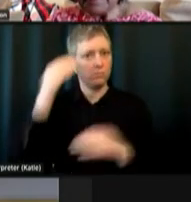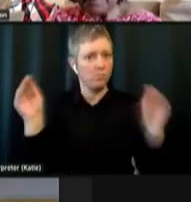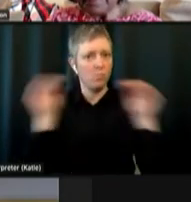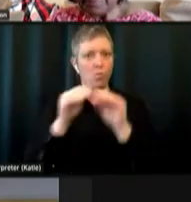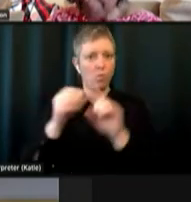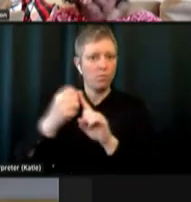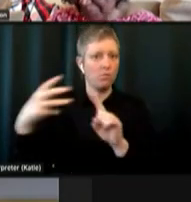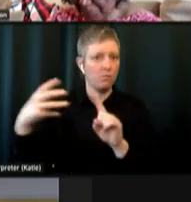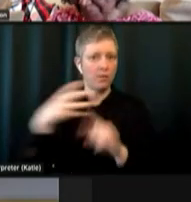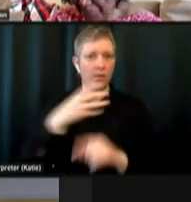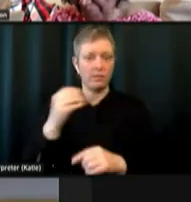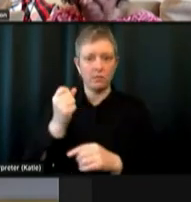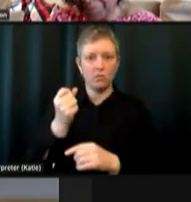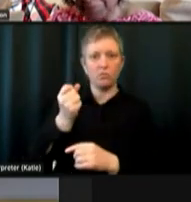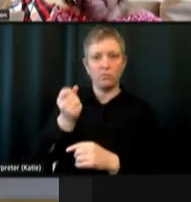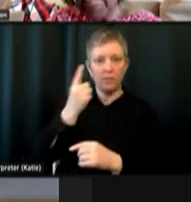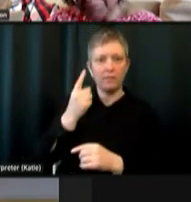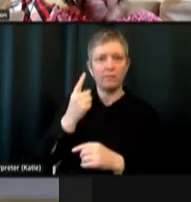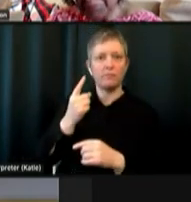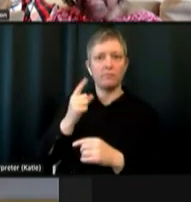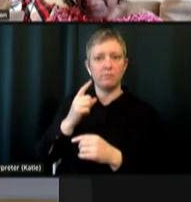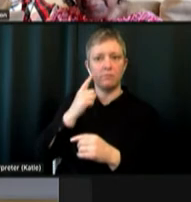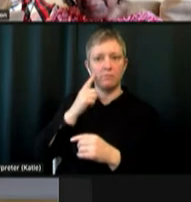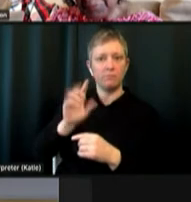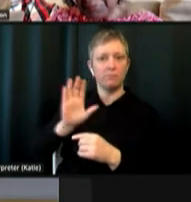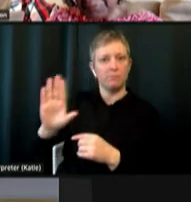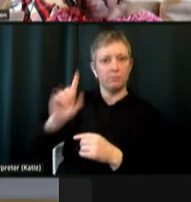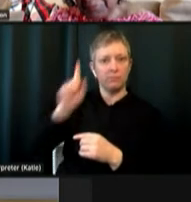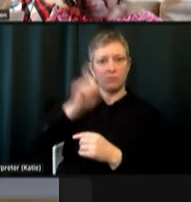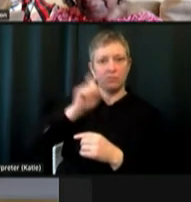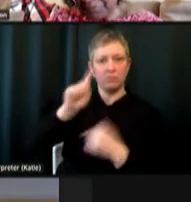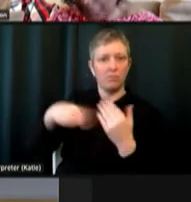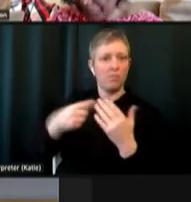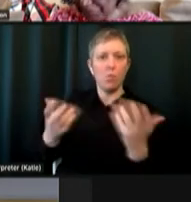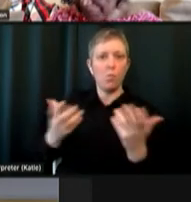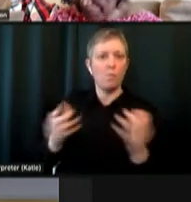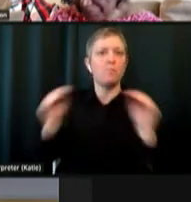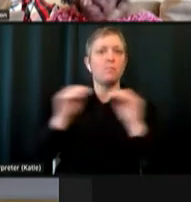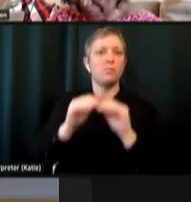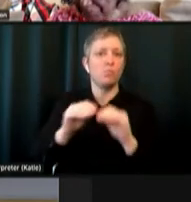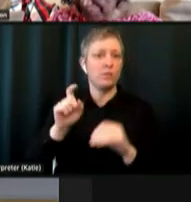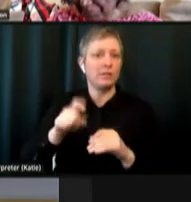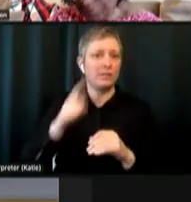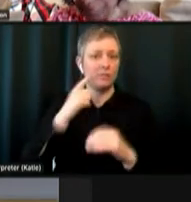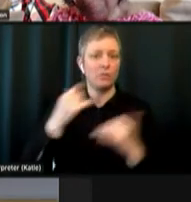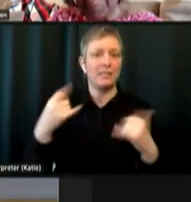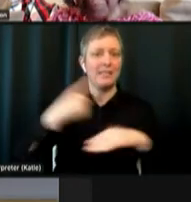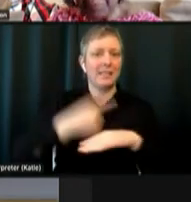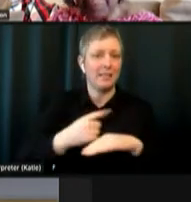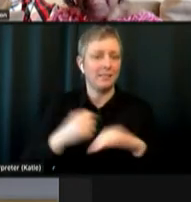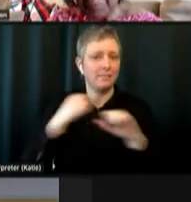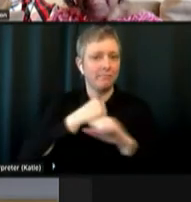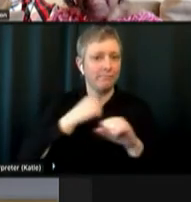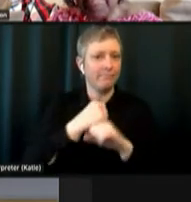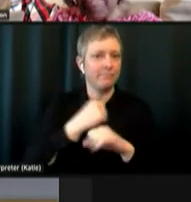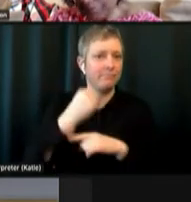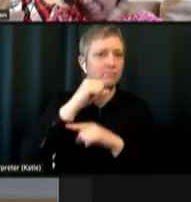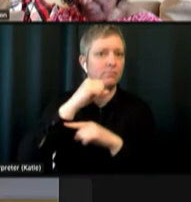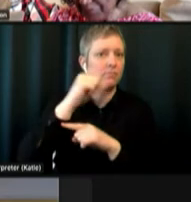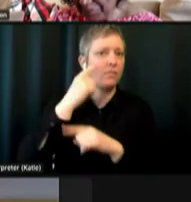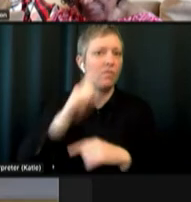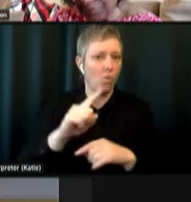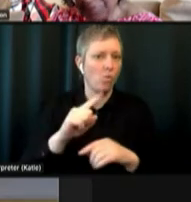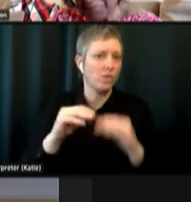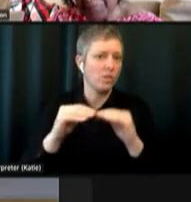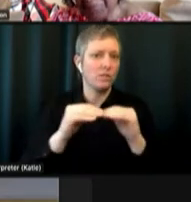to the wisdom of what is more needed in today's fight for justice. Again, I want to thank him and all of